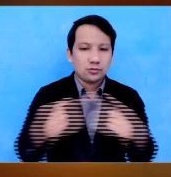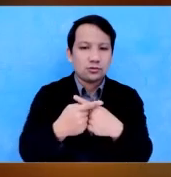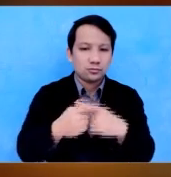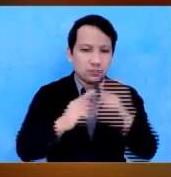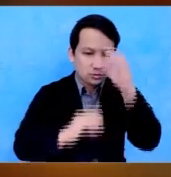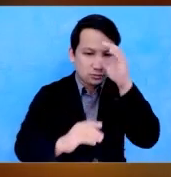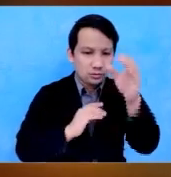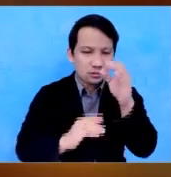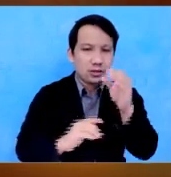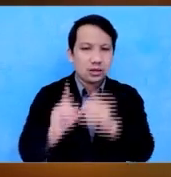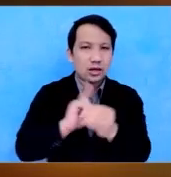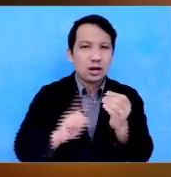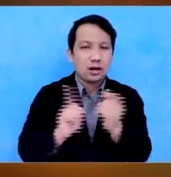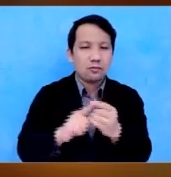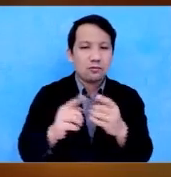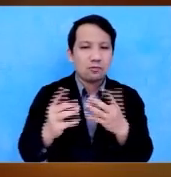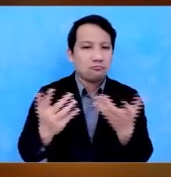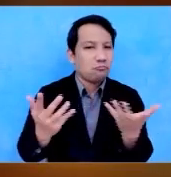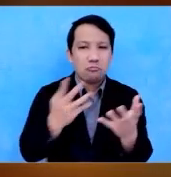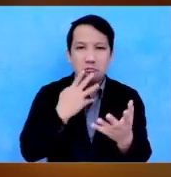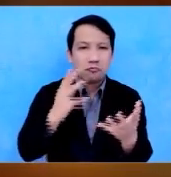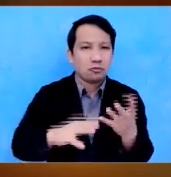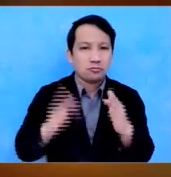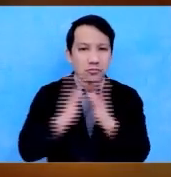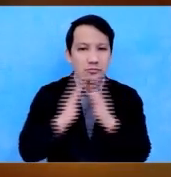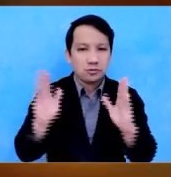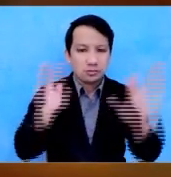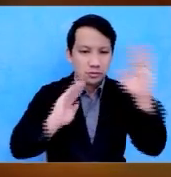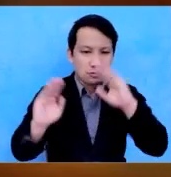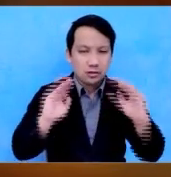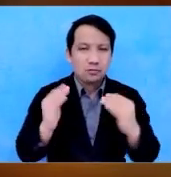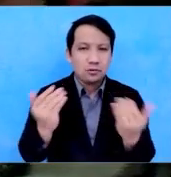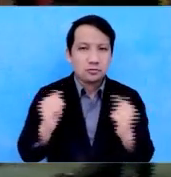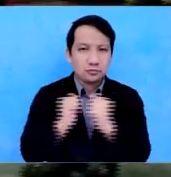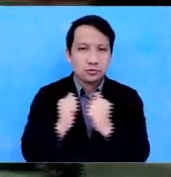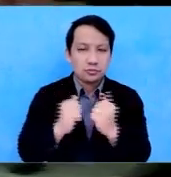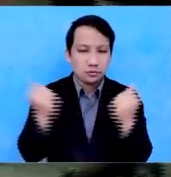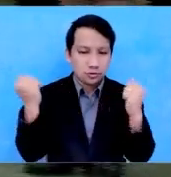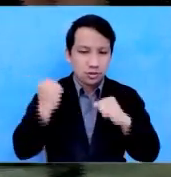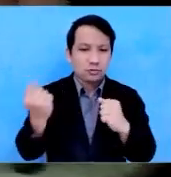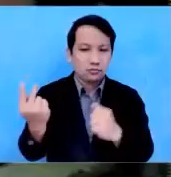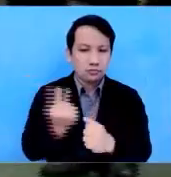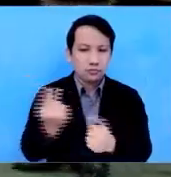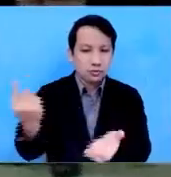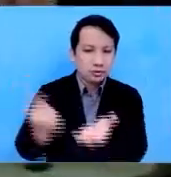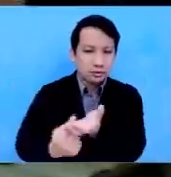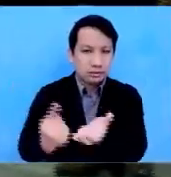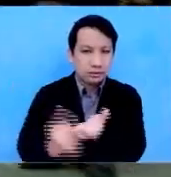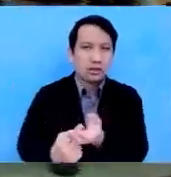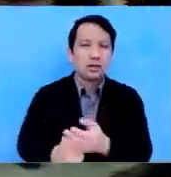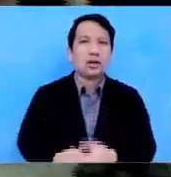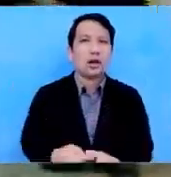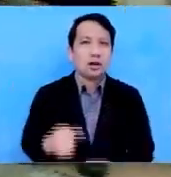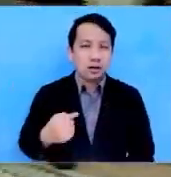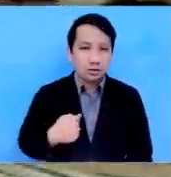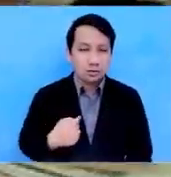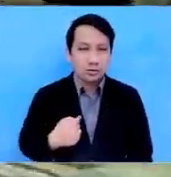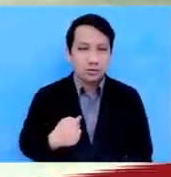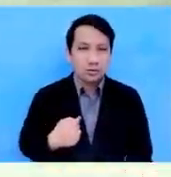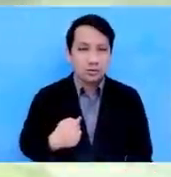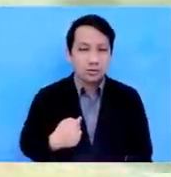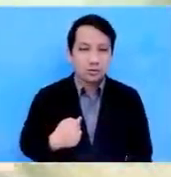that could trigger a bigger problem than what we already have. And I was very